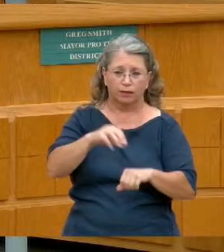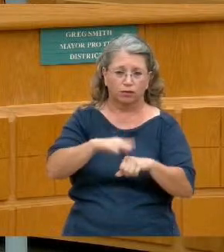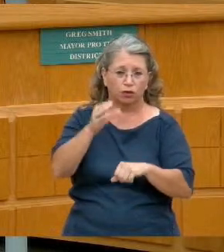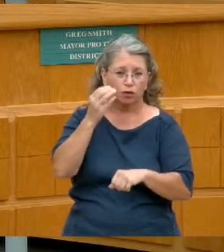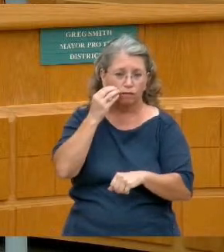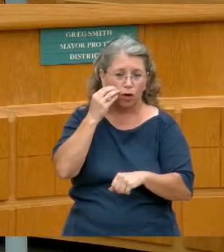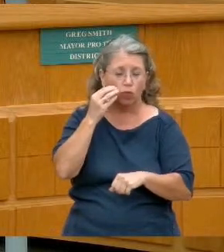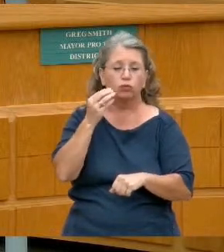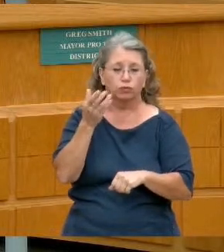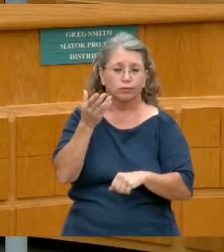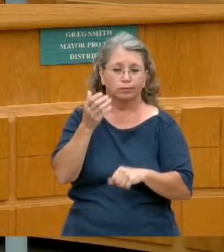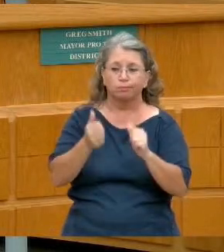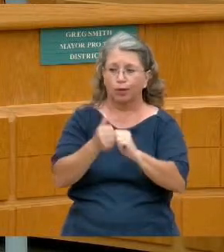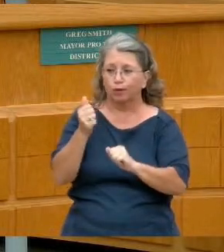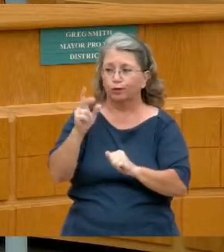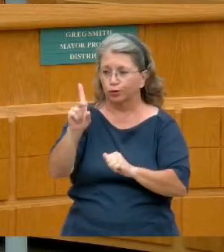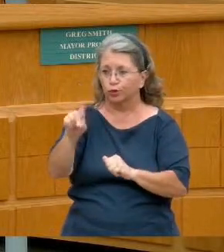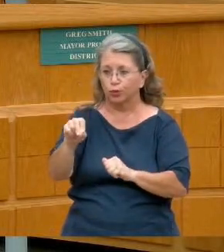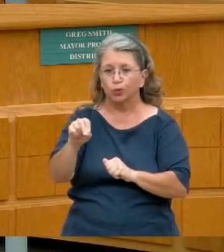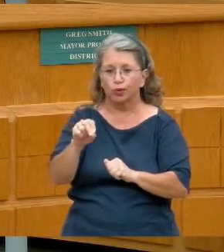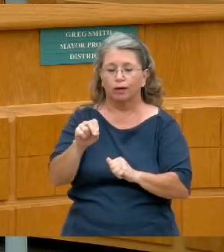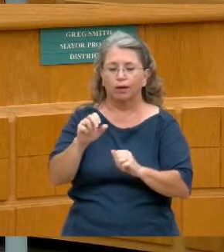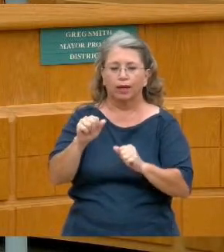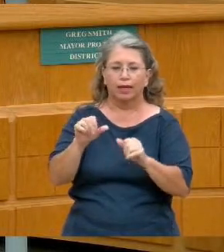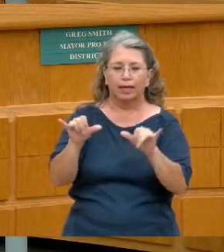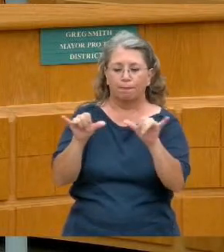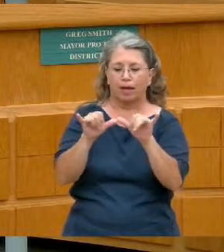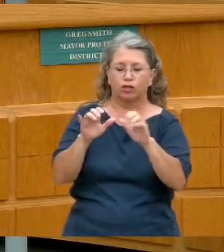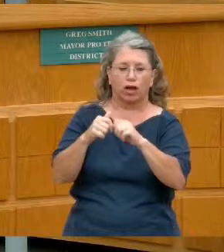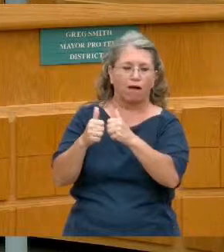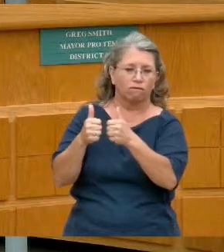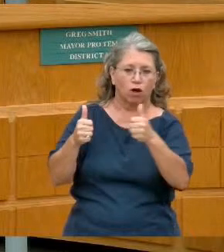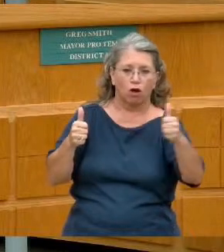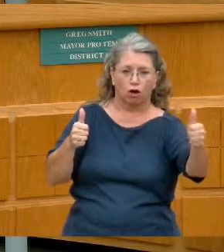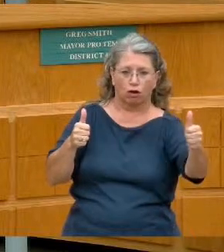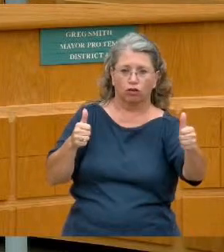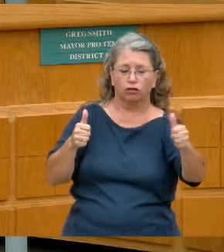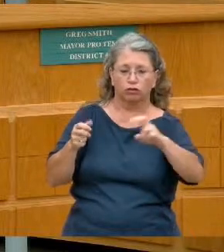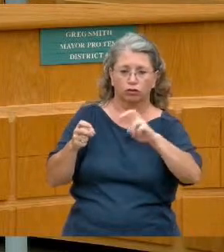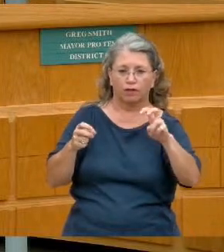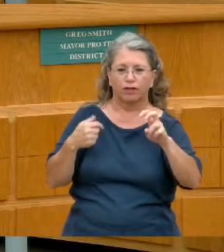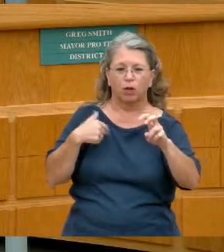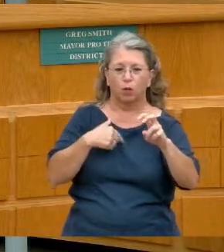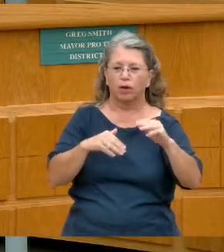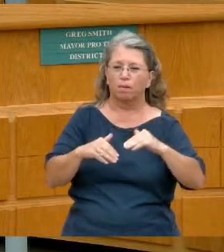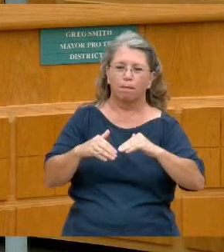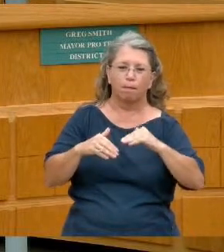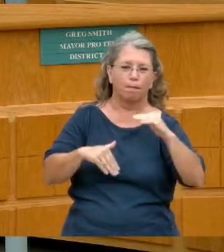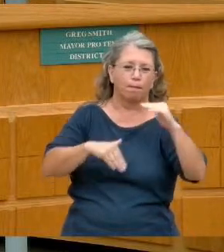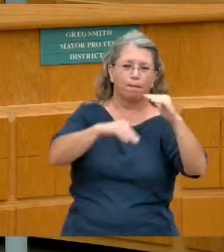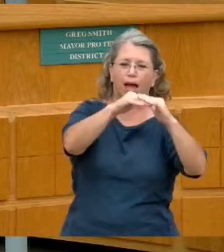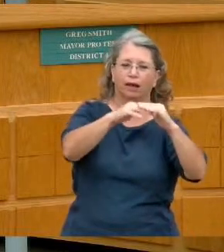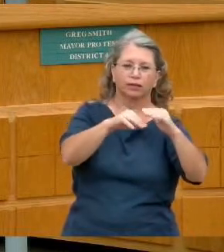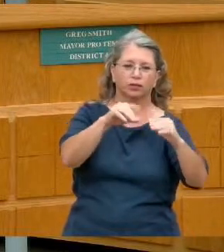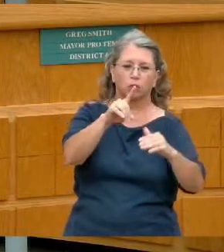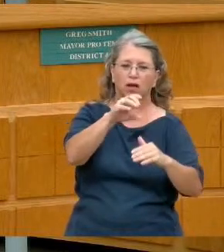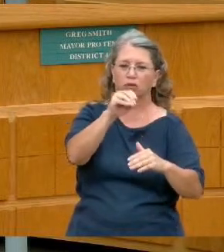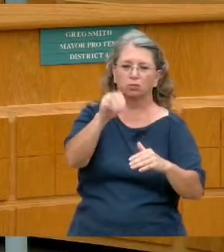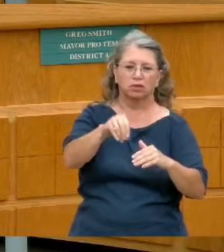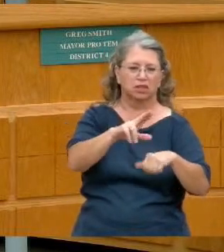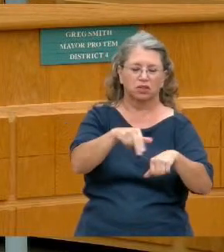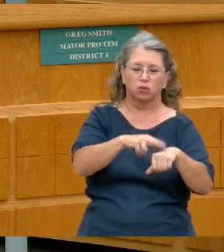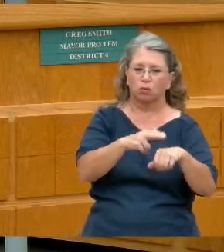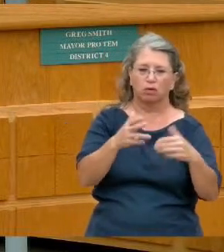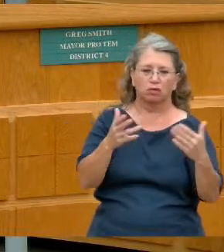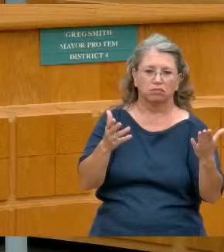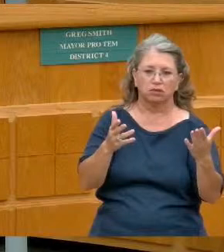measure how far you go. And we're back up to 100% of normal on average in Nueces County in terms of